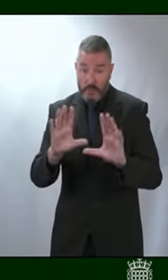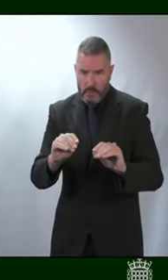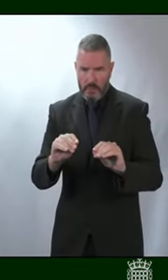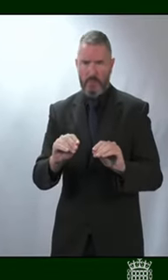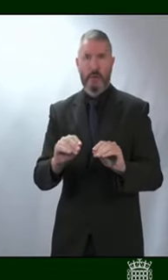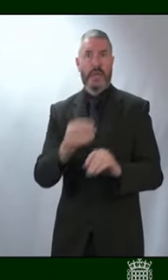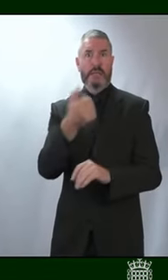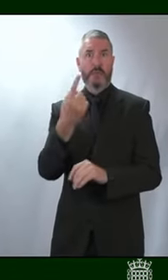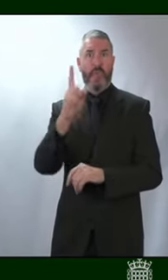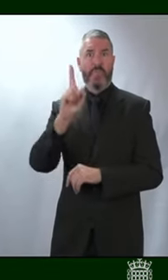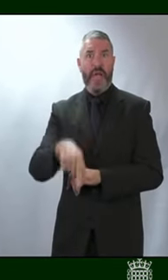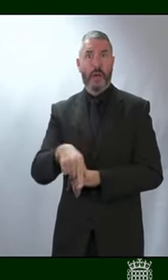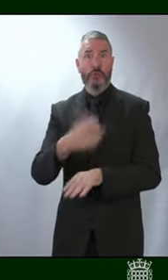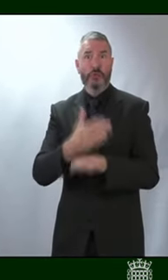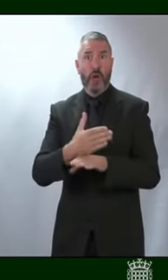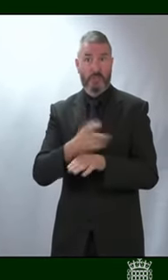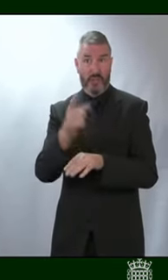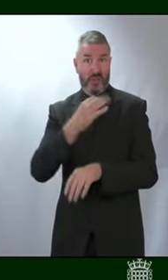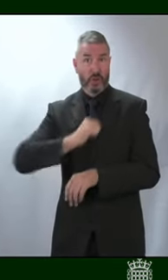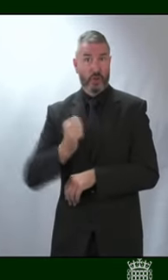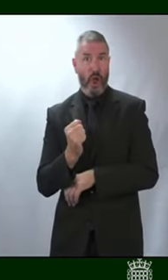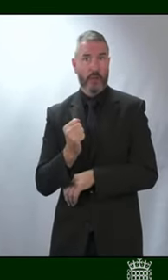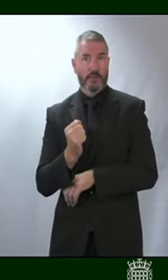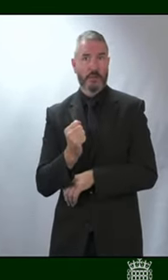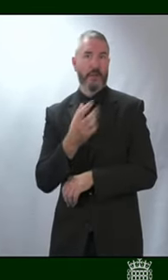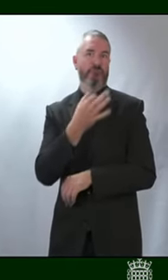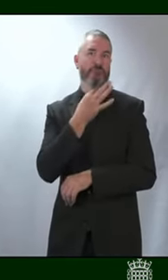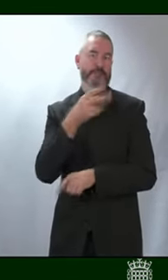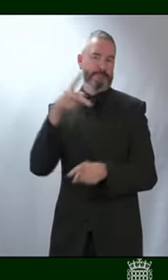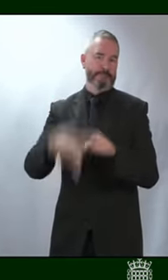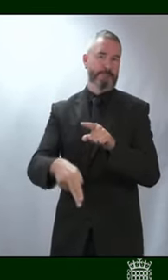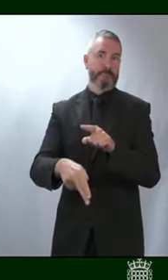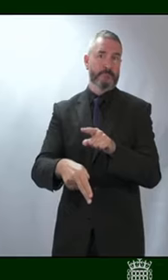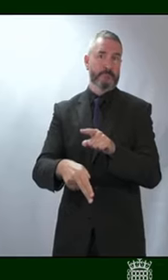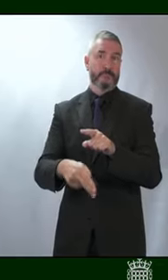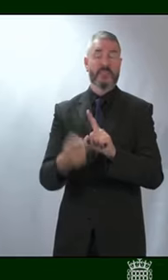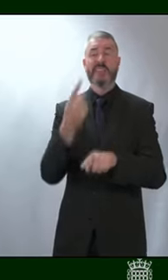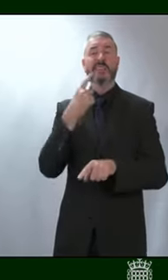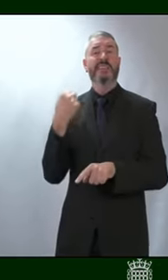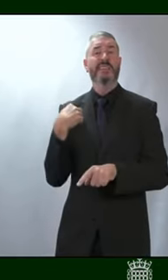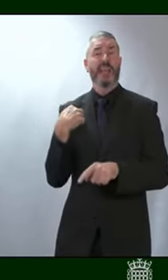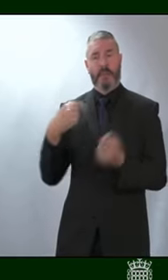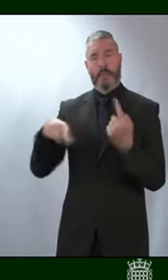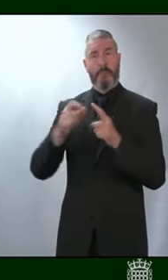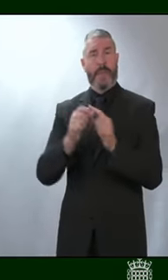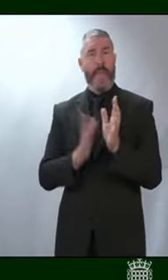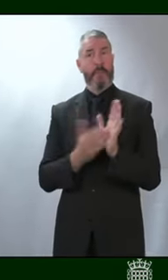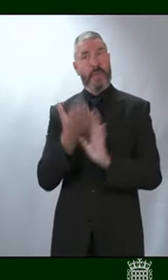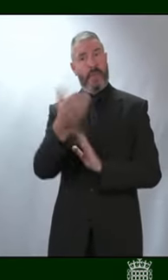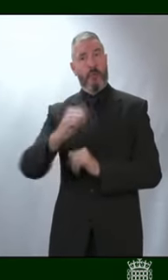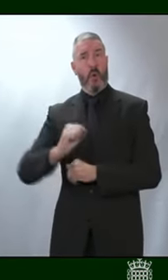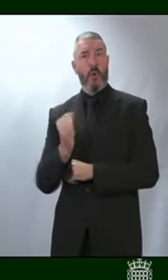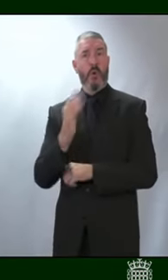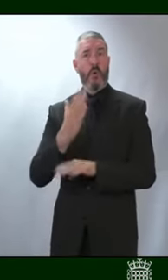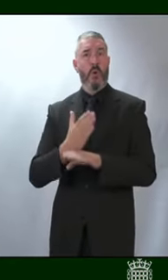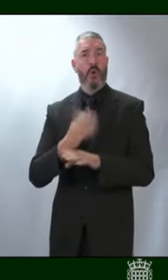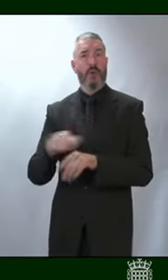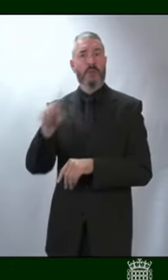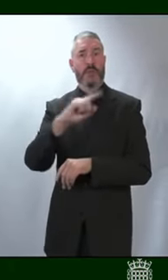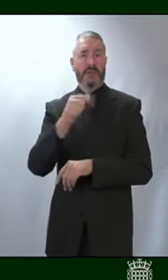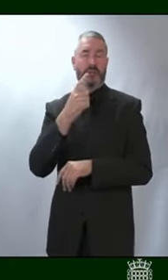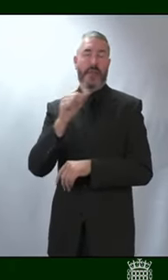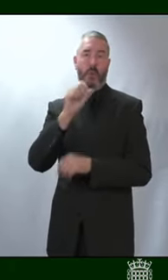jobs in Scotland at risk. Yesterday, the only reassurance the Prime Minister gave those Scottish workers was saying that he would throw